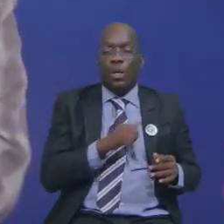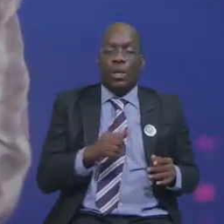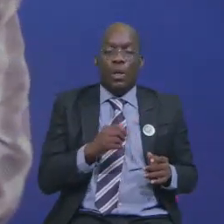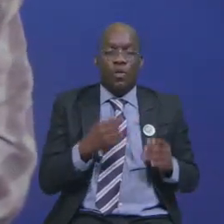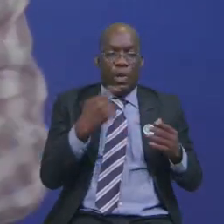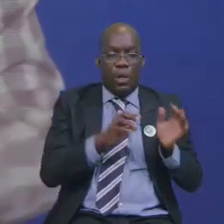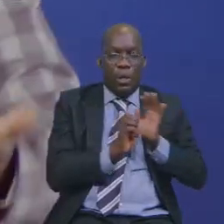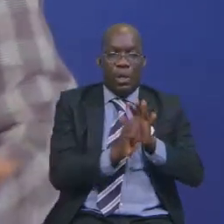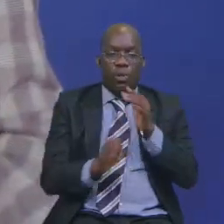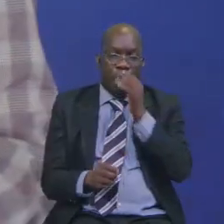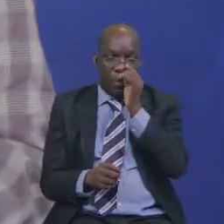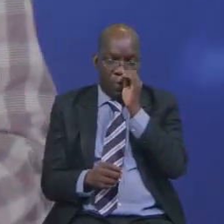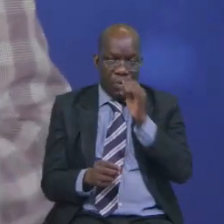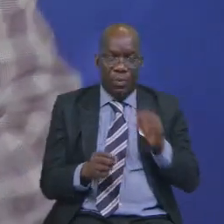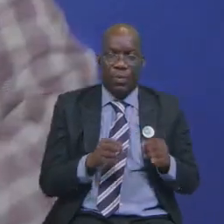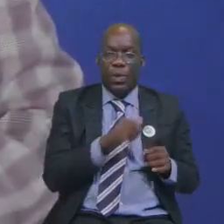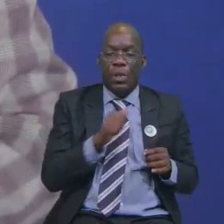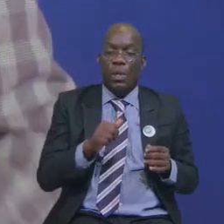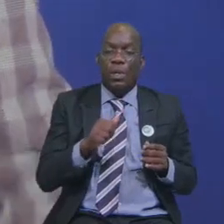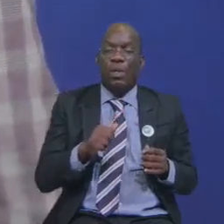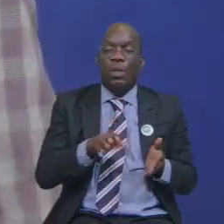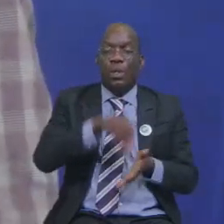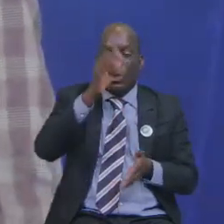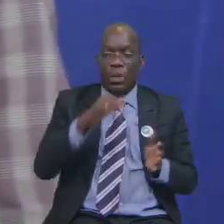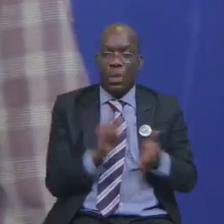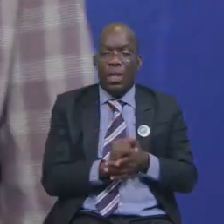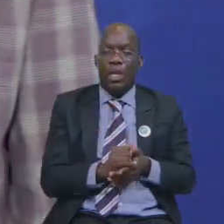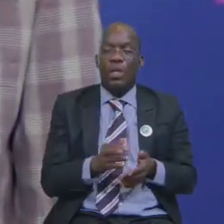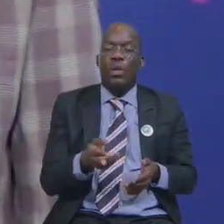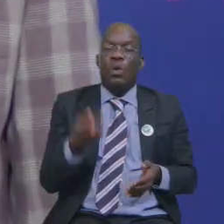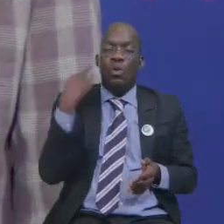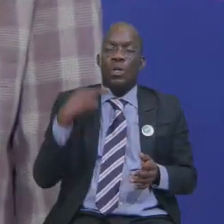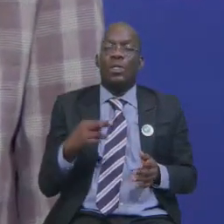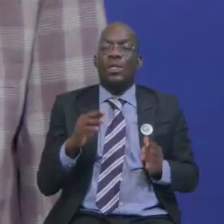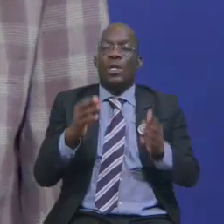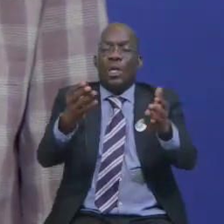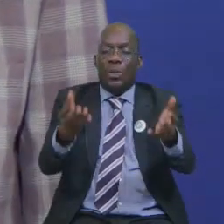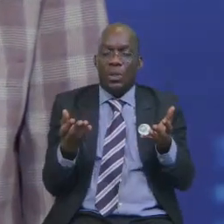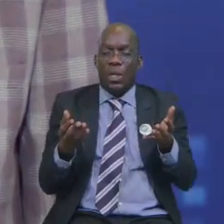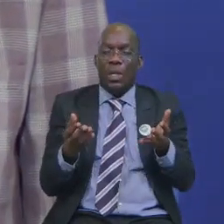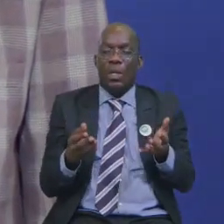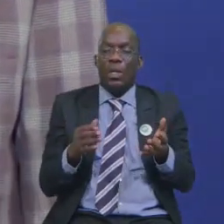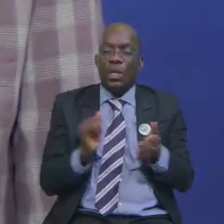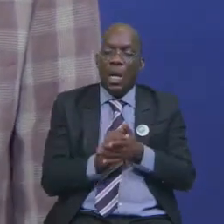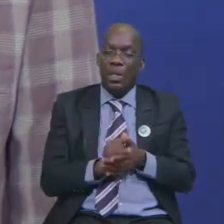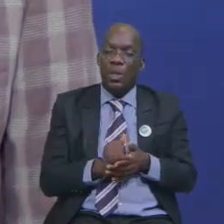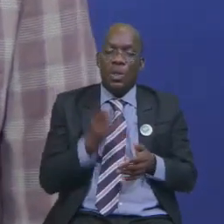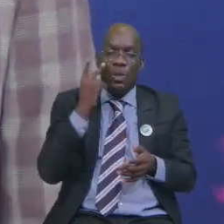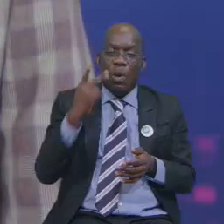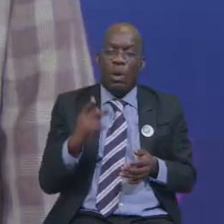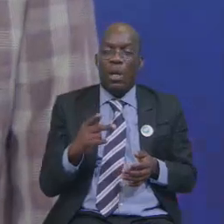written the exam and you were eager. And then you saw that you passed. And now